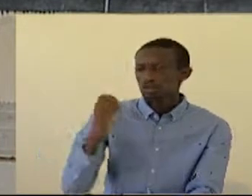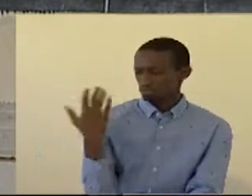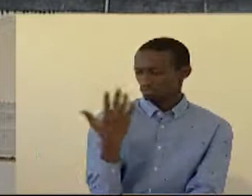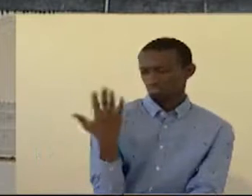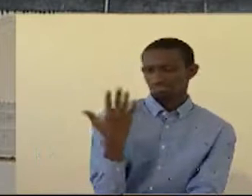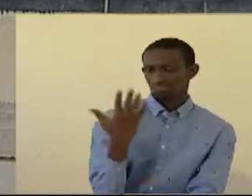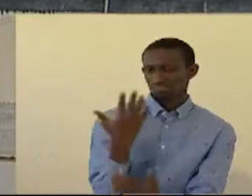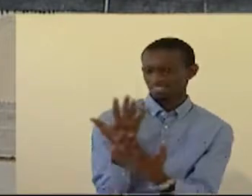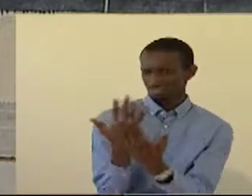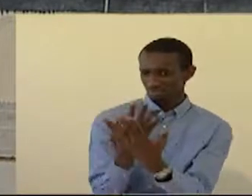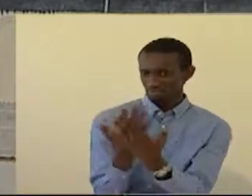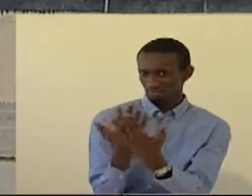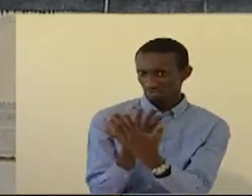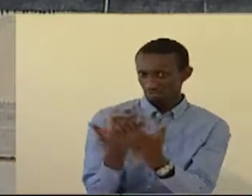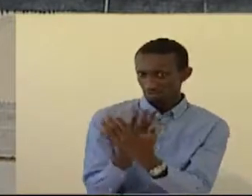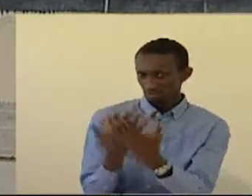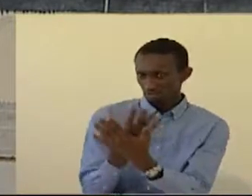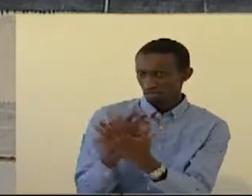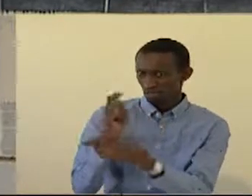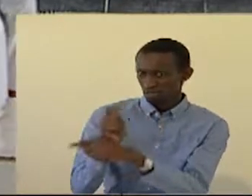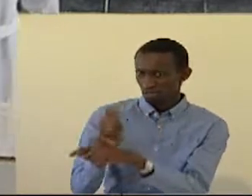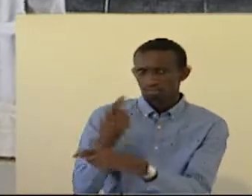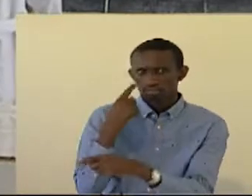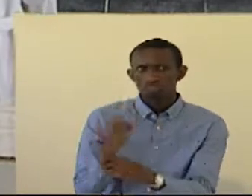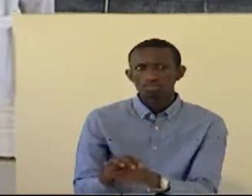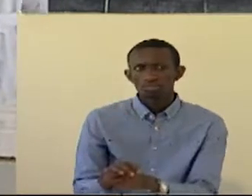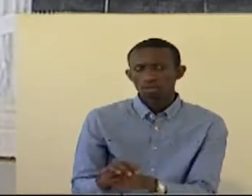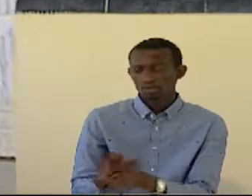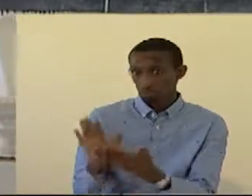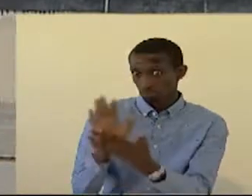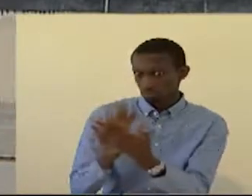You get a silver deposit. We use Tollens reagent.